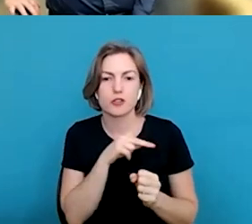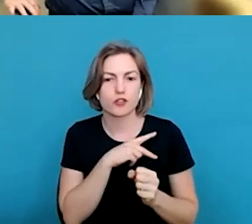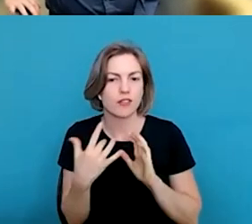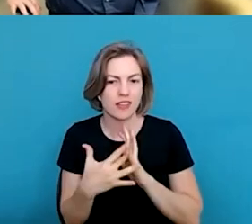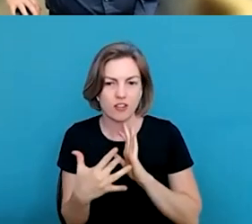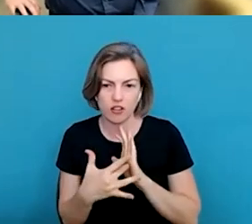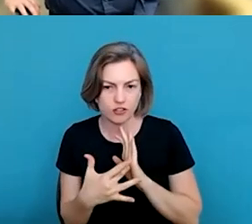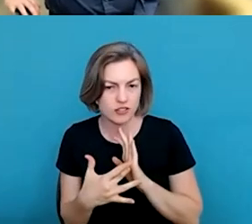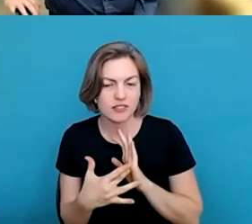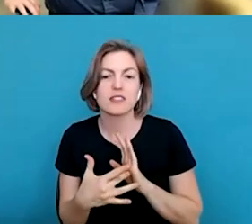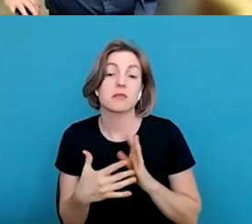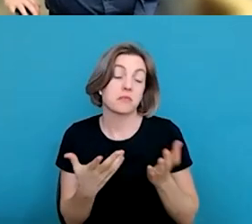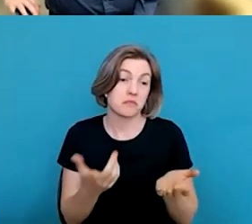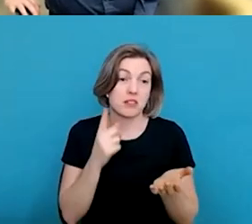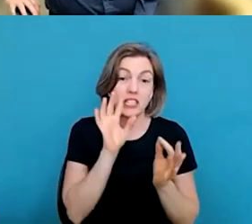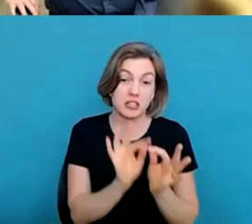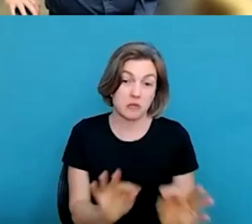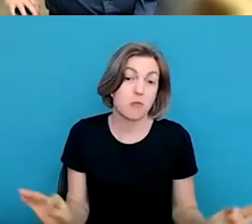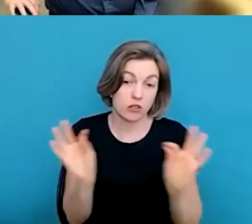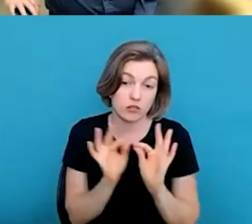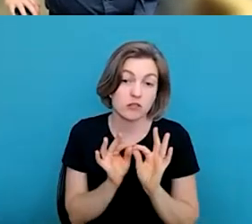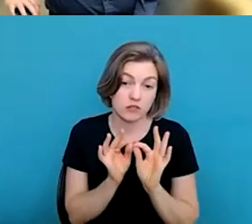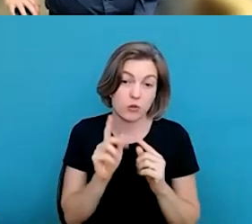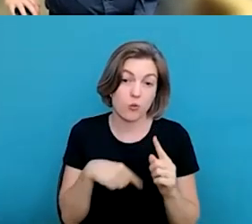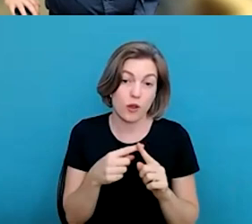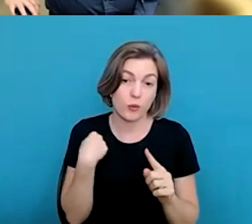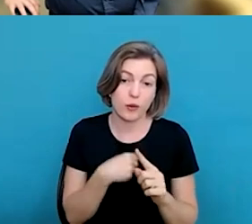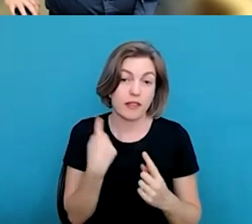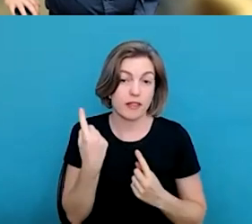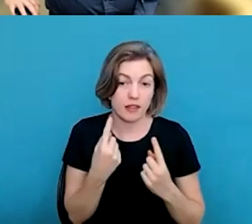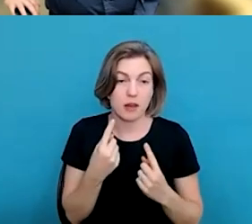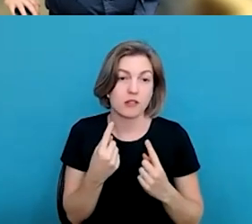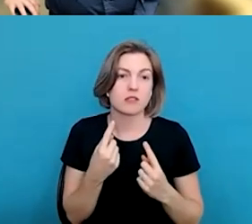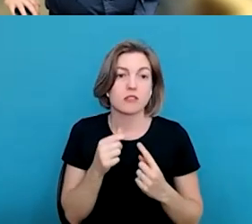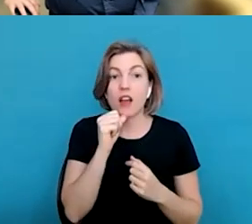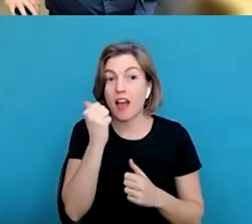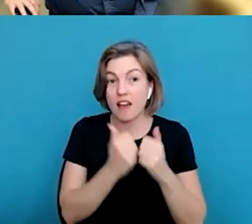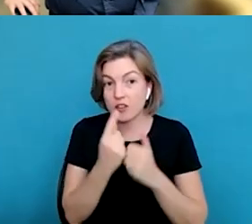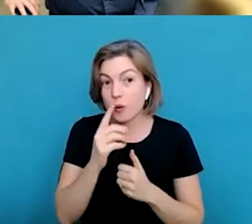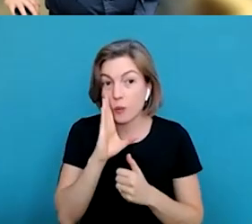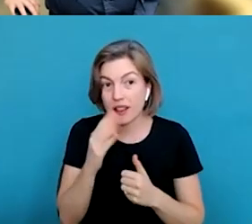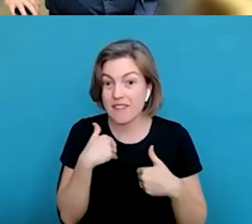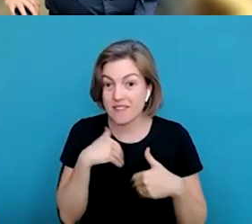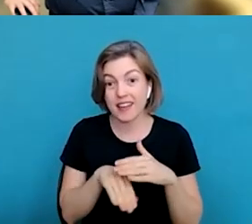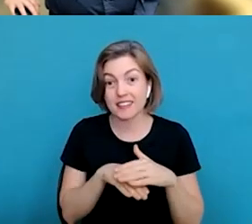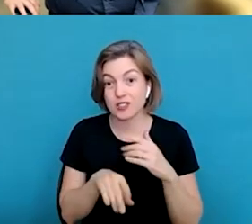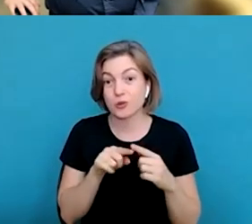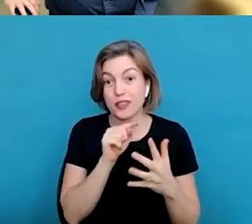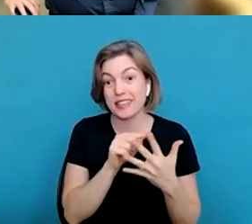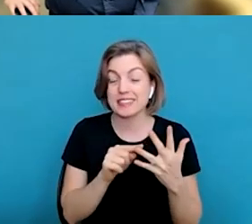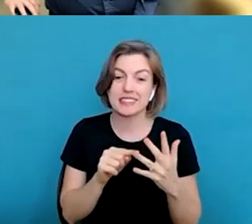And I think that's super important when we think about that. Not everybody's going to have access to these